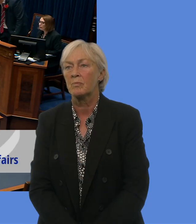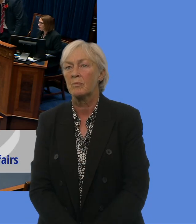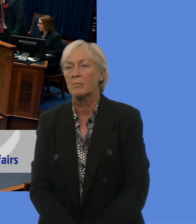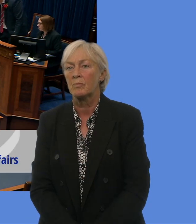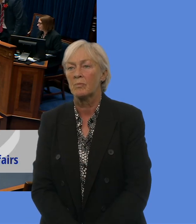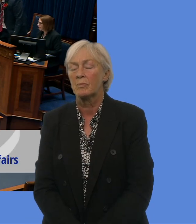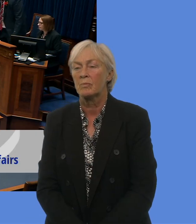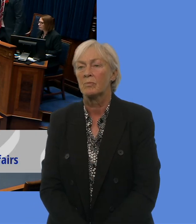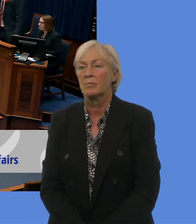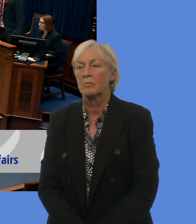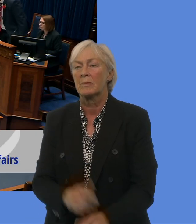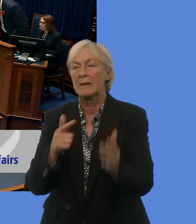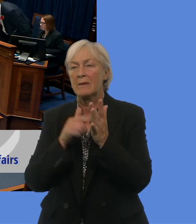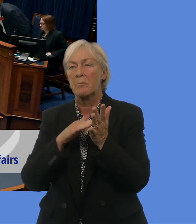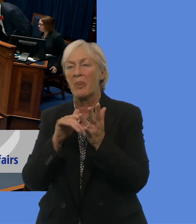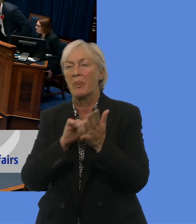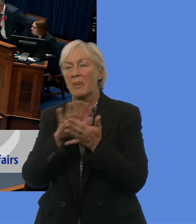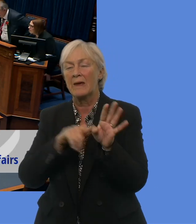here. Timothy Galston.